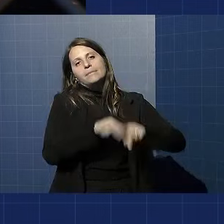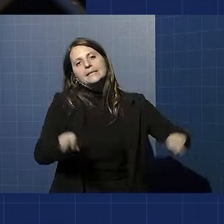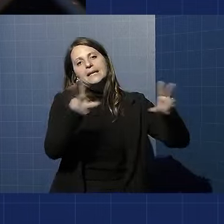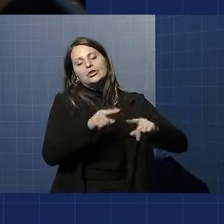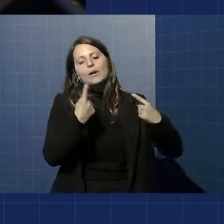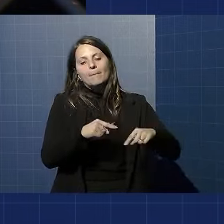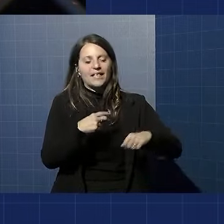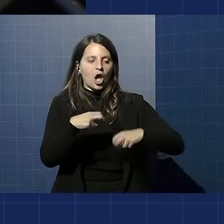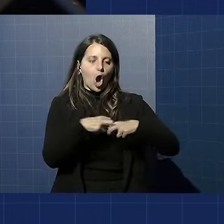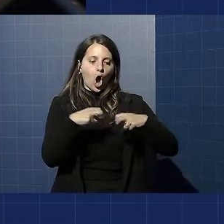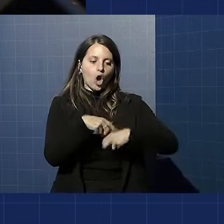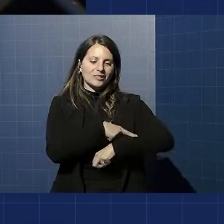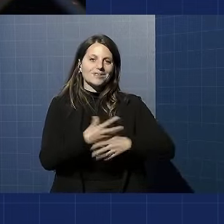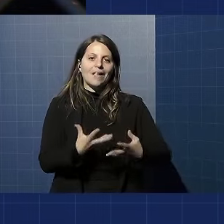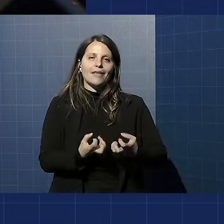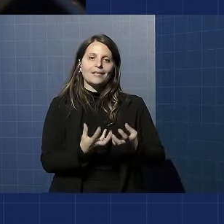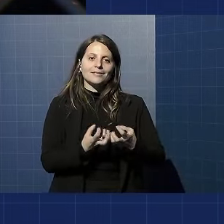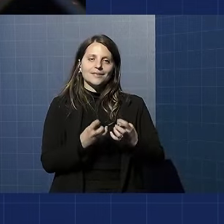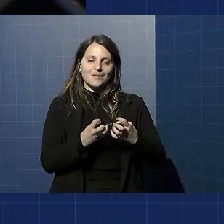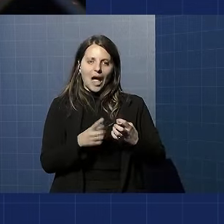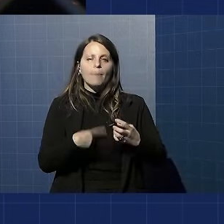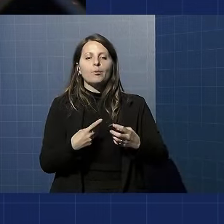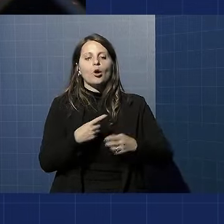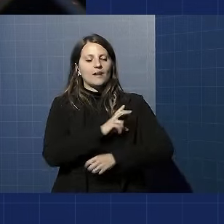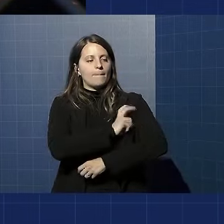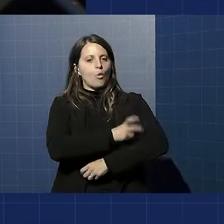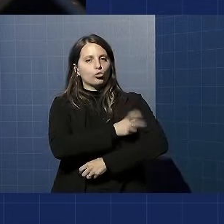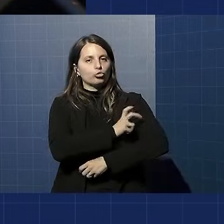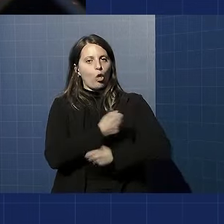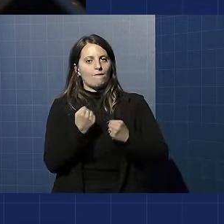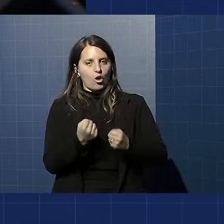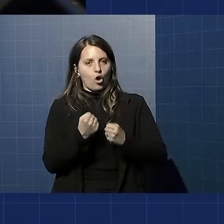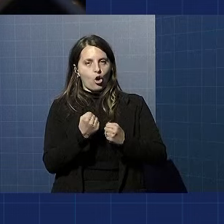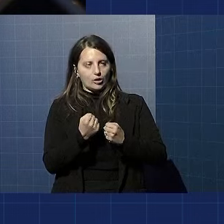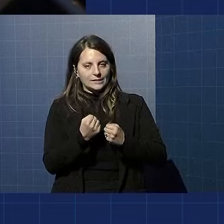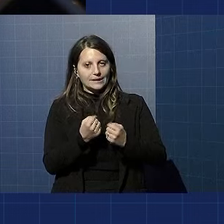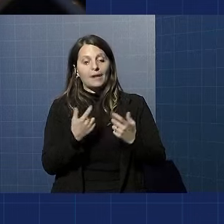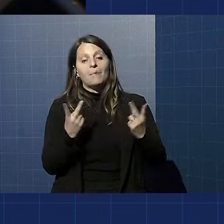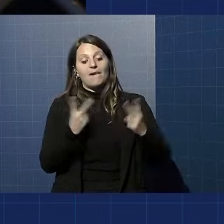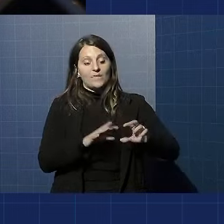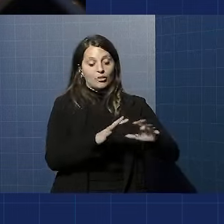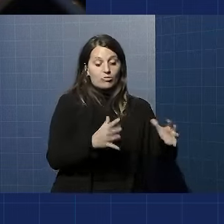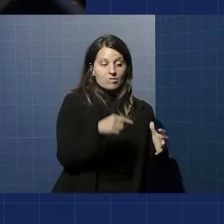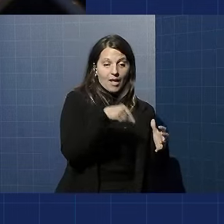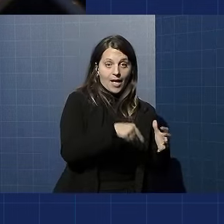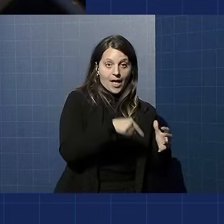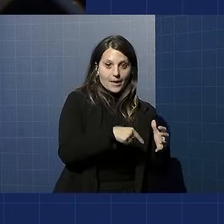by being on Earth itself and having gravity impact again, a lot of things will also come naturally. So